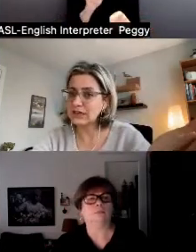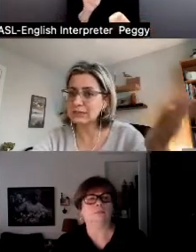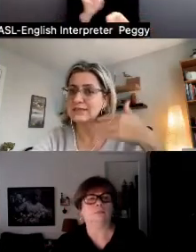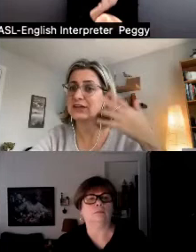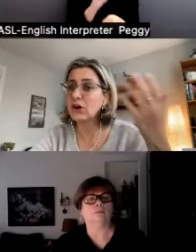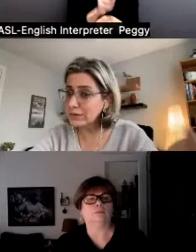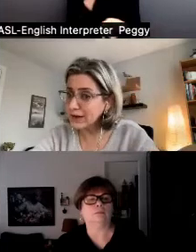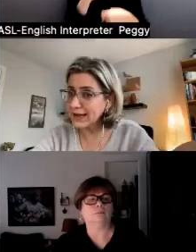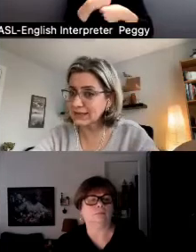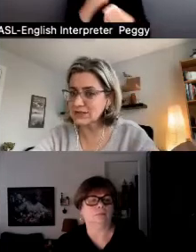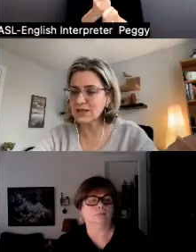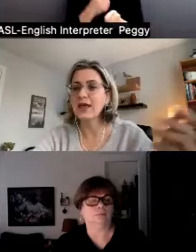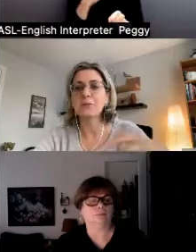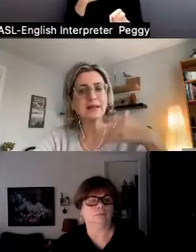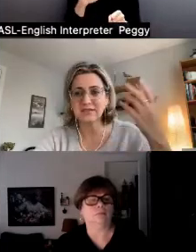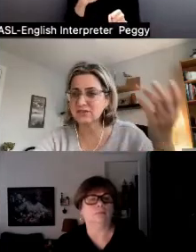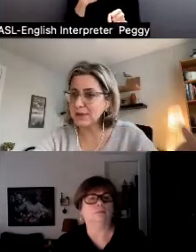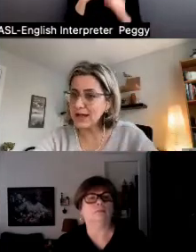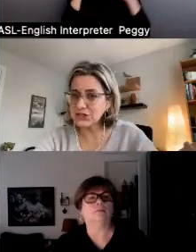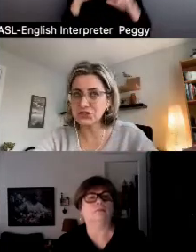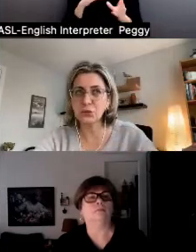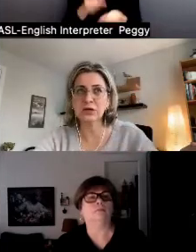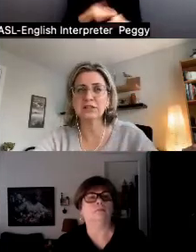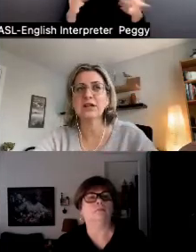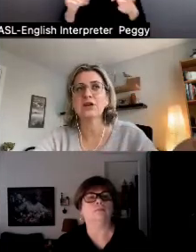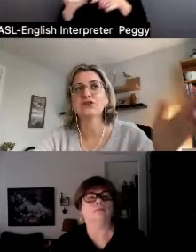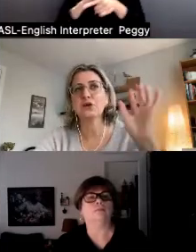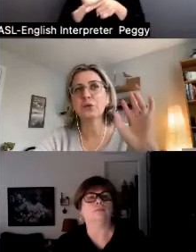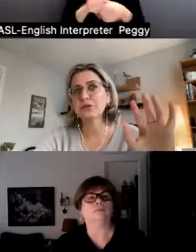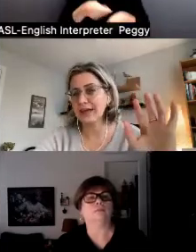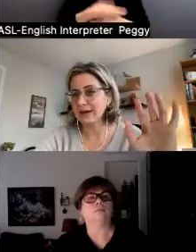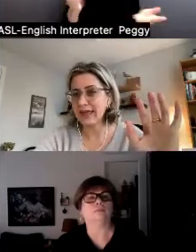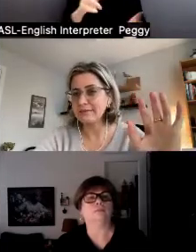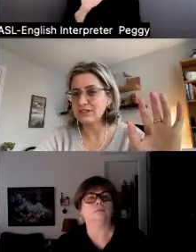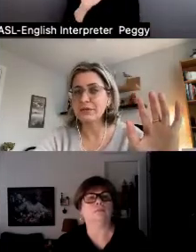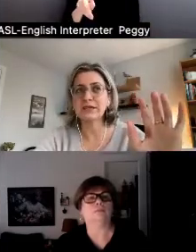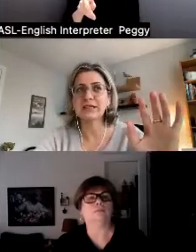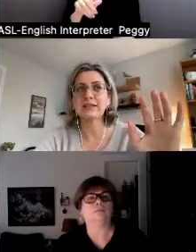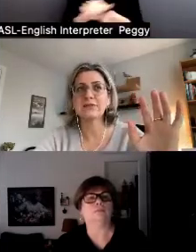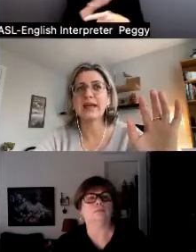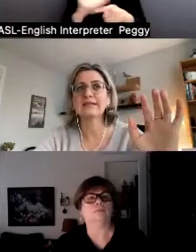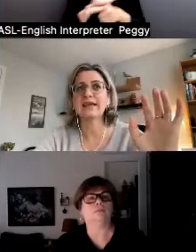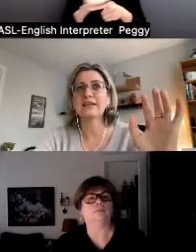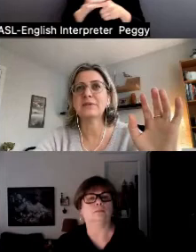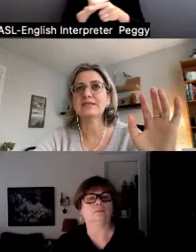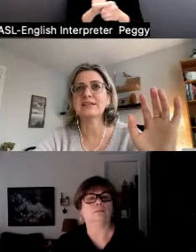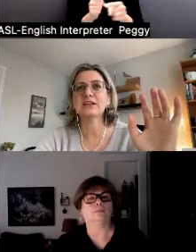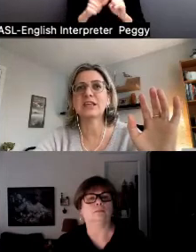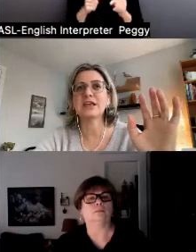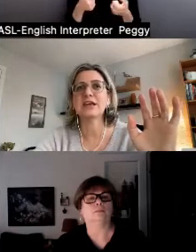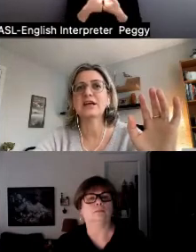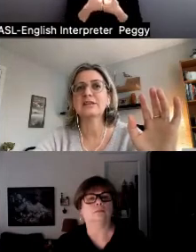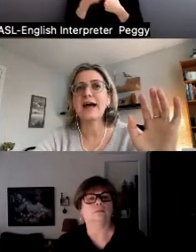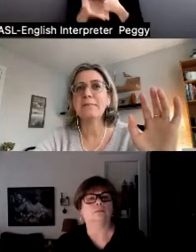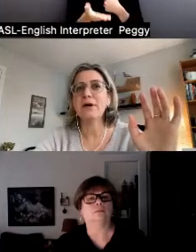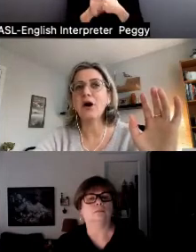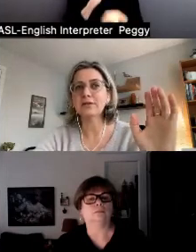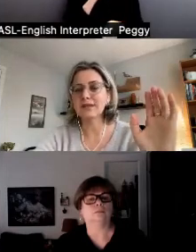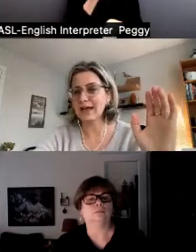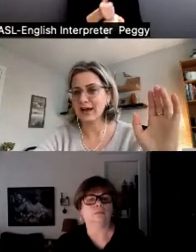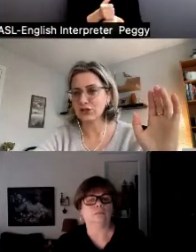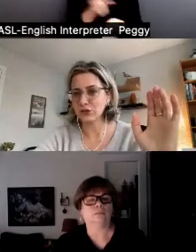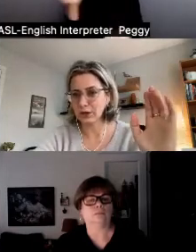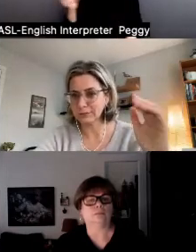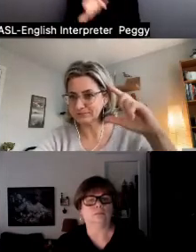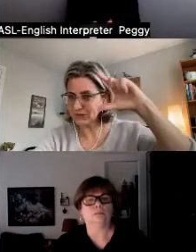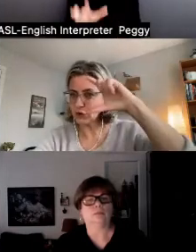it to them and say, go and practice. Practice as much as you want. So the game is built in and they can basically tap on